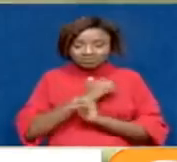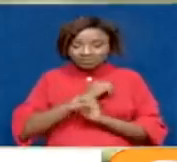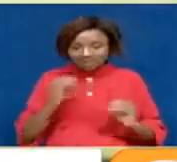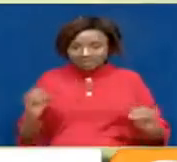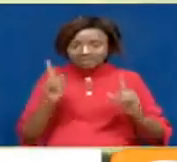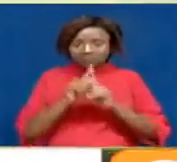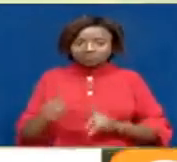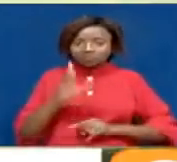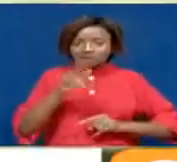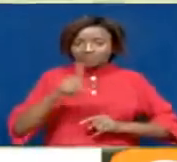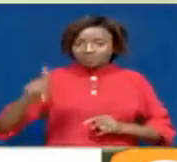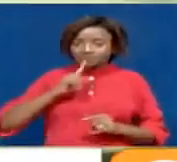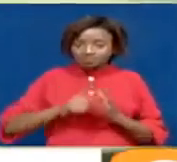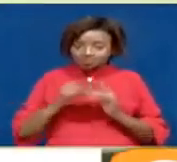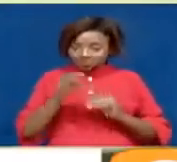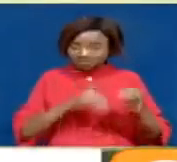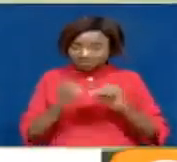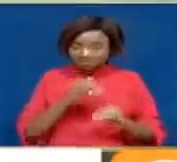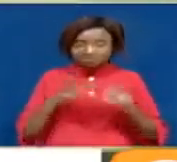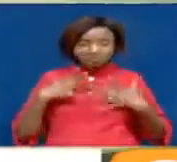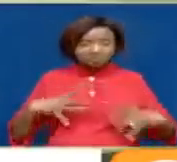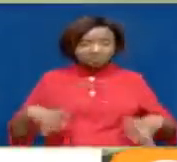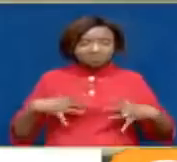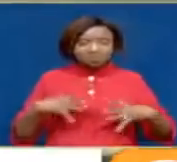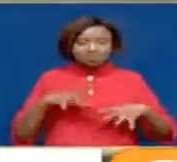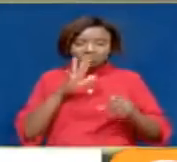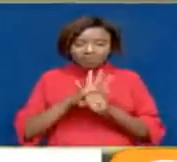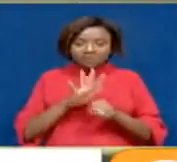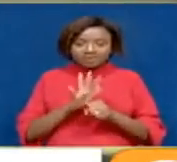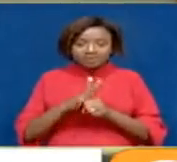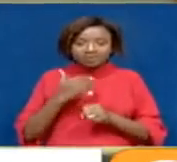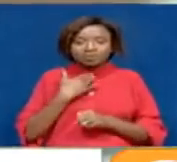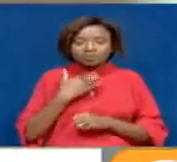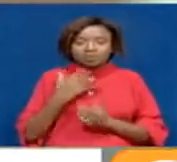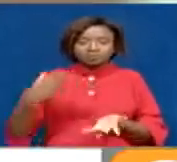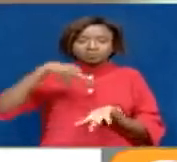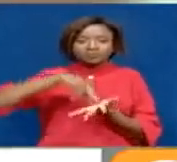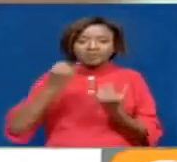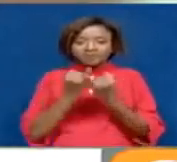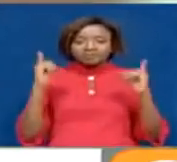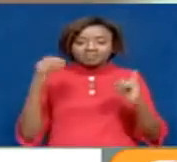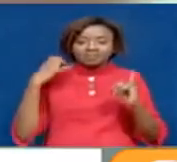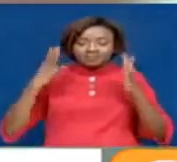kuwa kinyang'anyiro cha Agosti 9 kimevutia wagombea huru wengi zaidi. Jumla ya wagombea